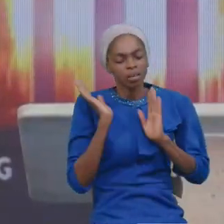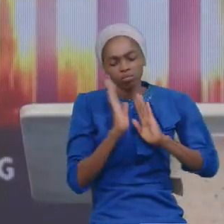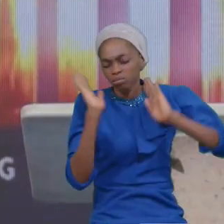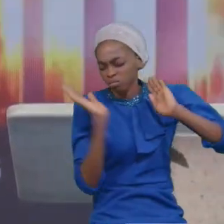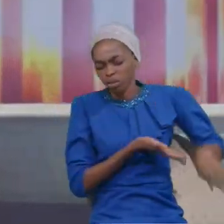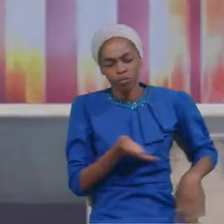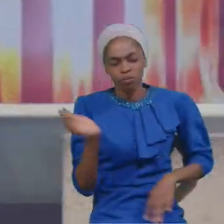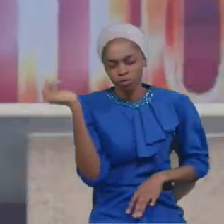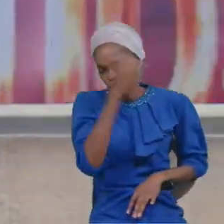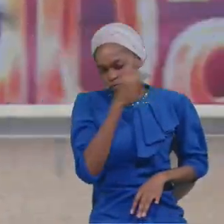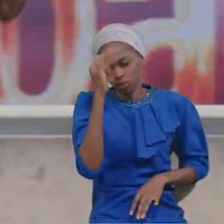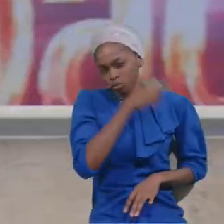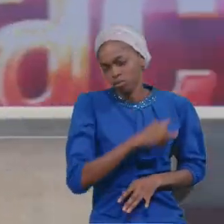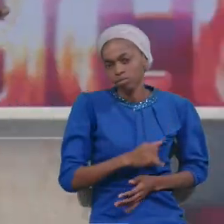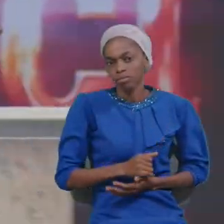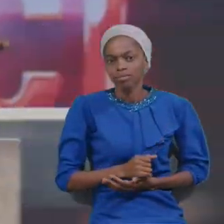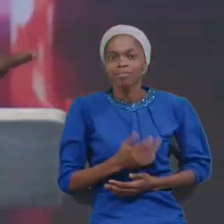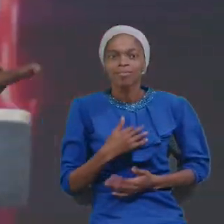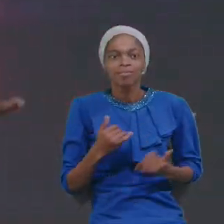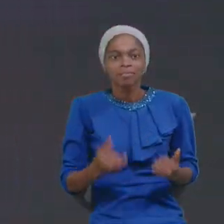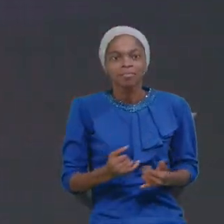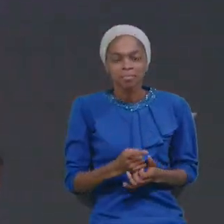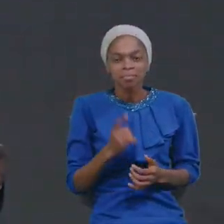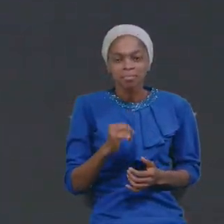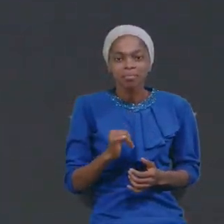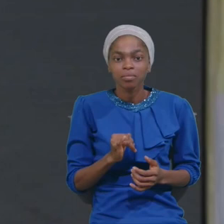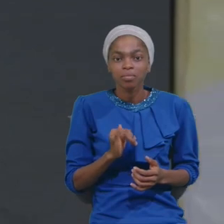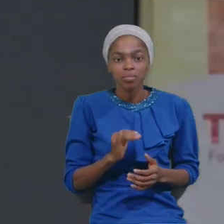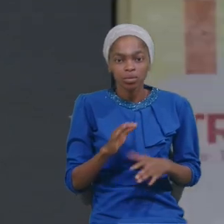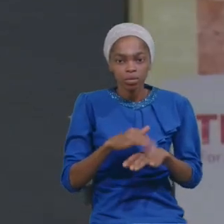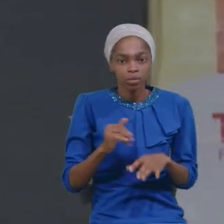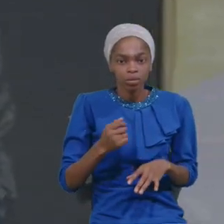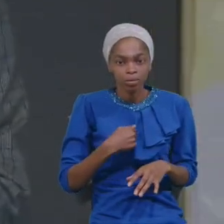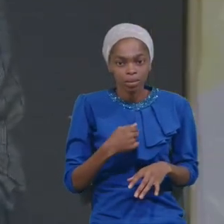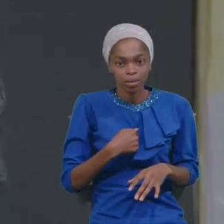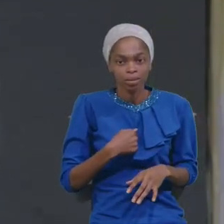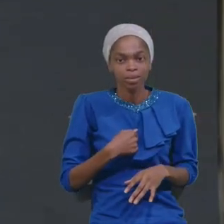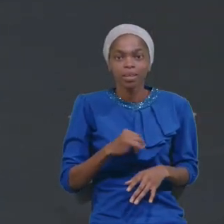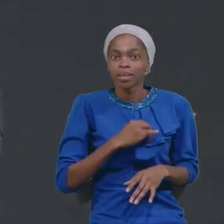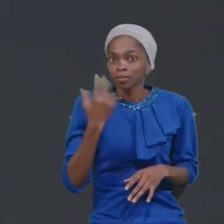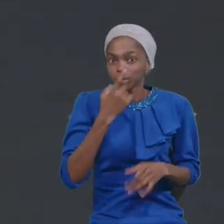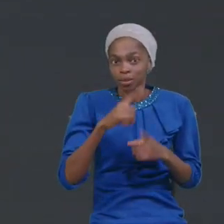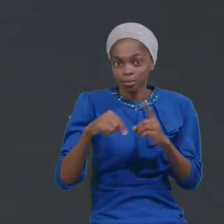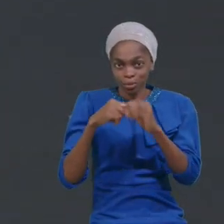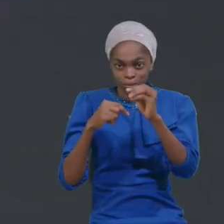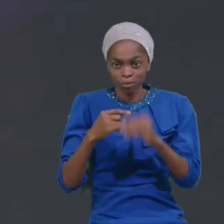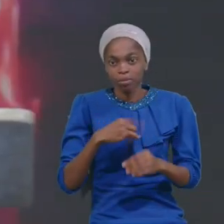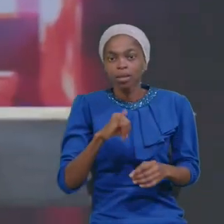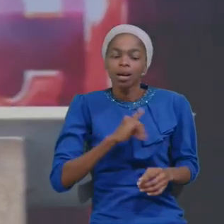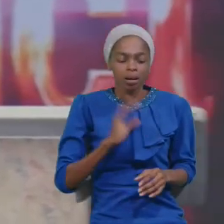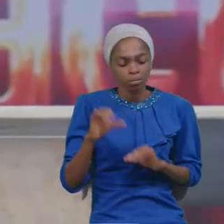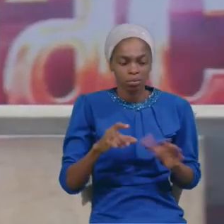I'm talking about you, I'm going to do this next week. I'm going to do this next month. I'm going to do